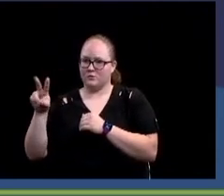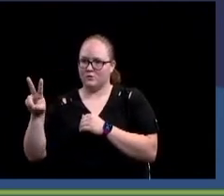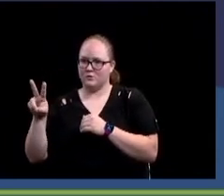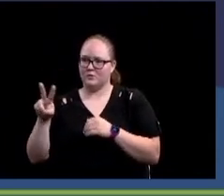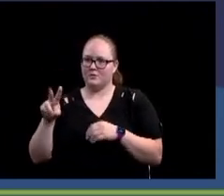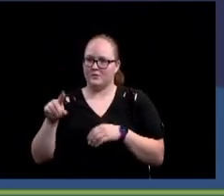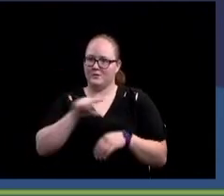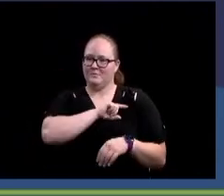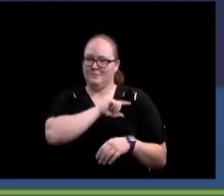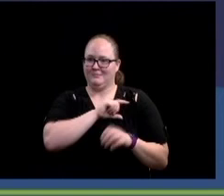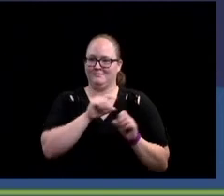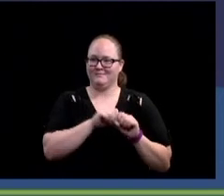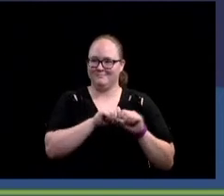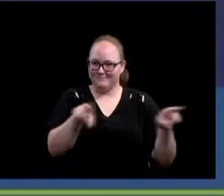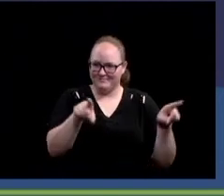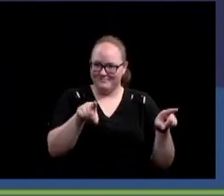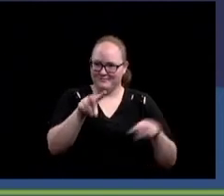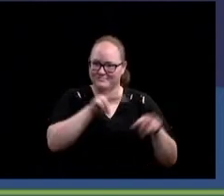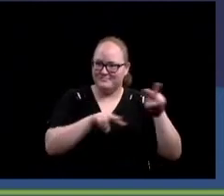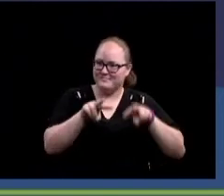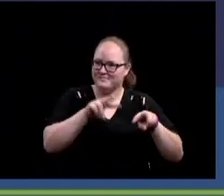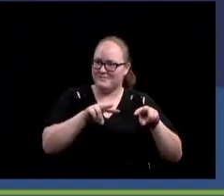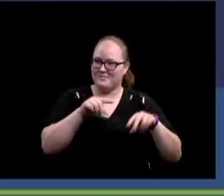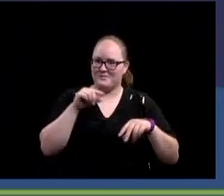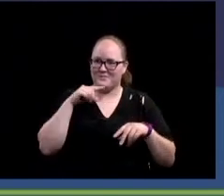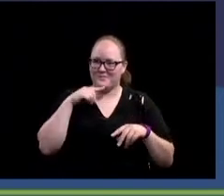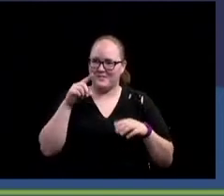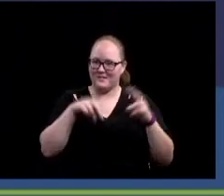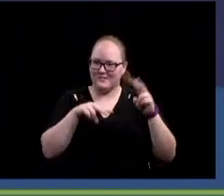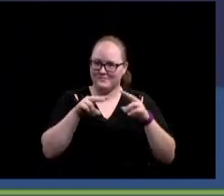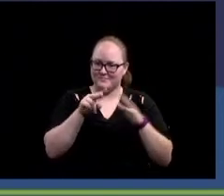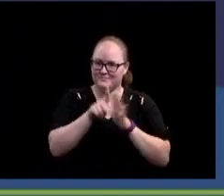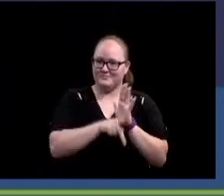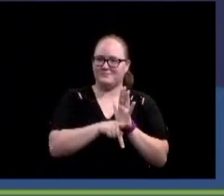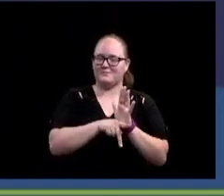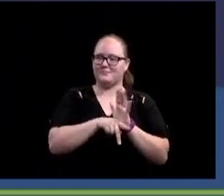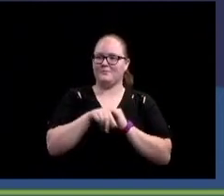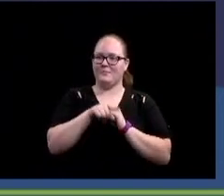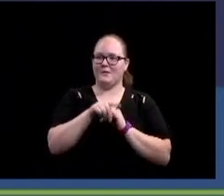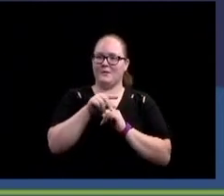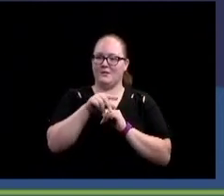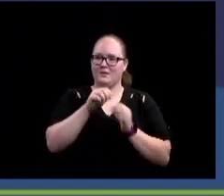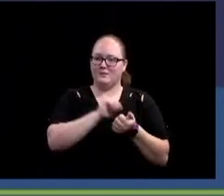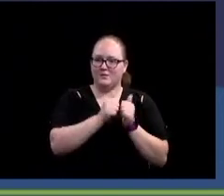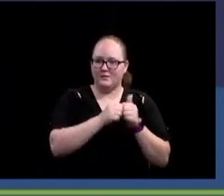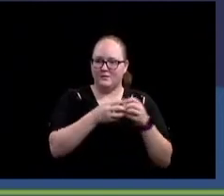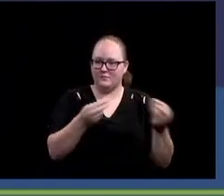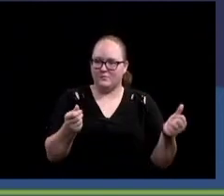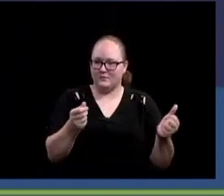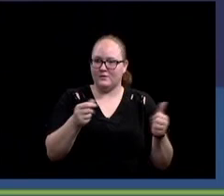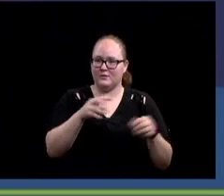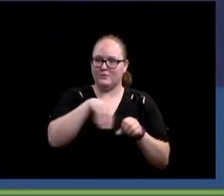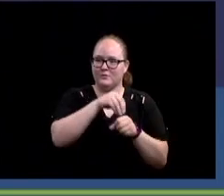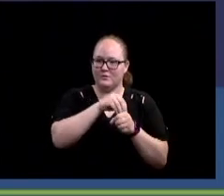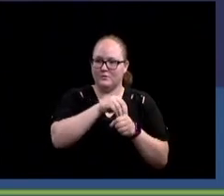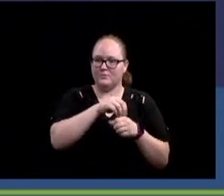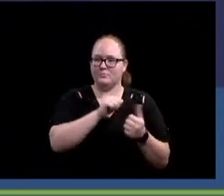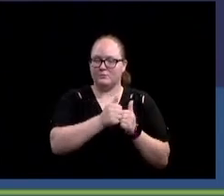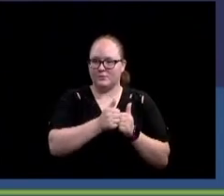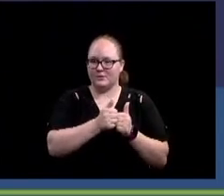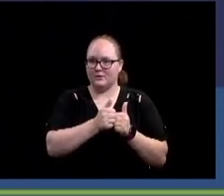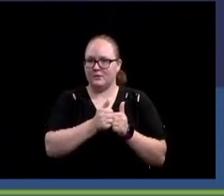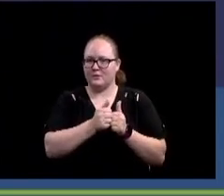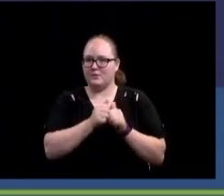officers participate in problem-solving and community engagement activities. This action item would potentially need additional patrol